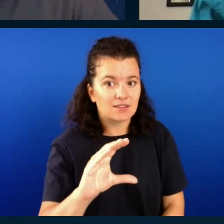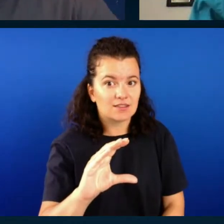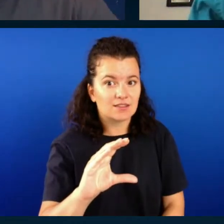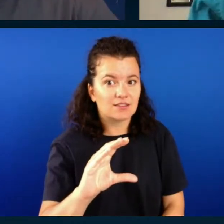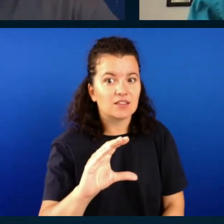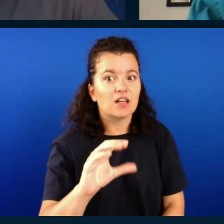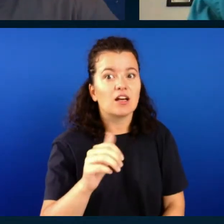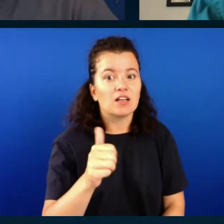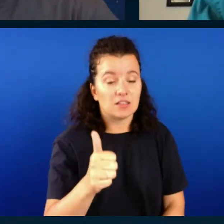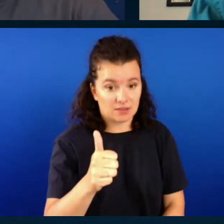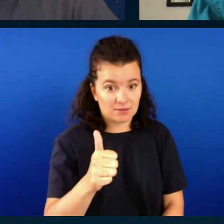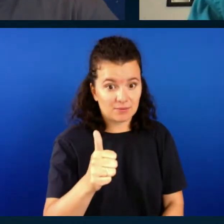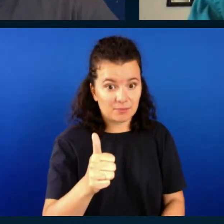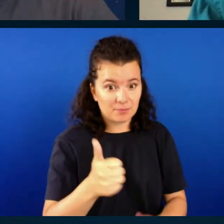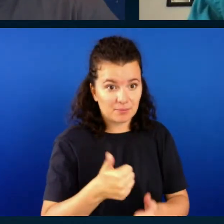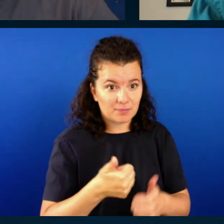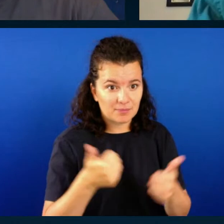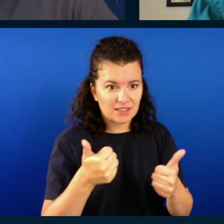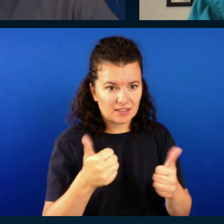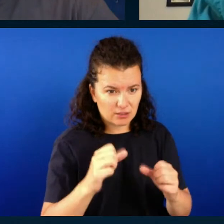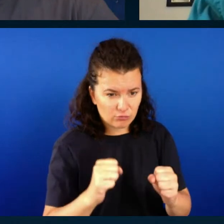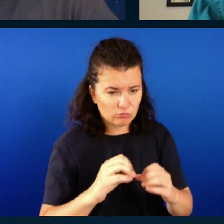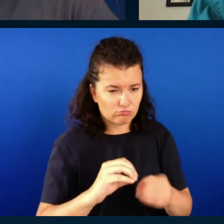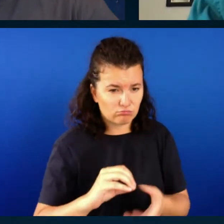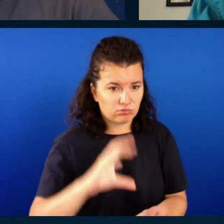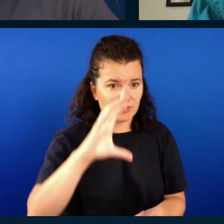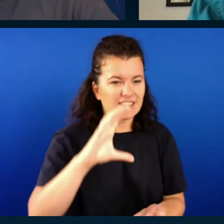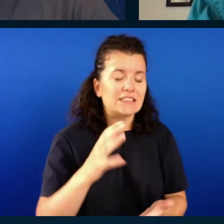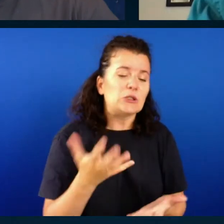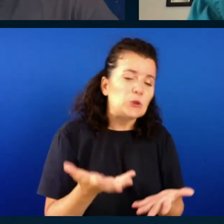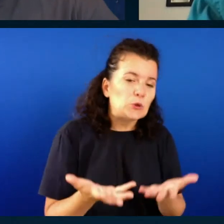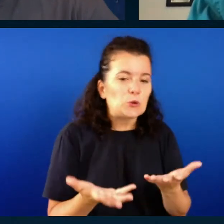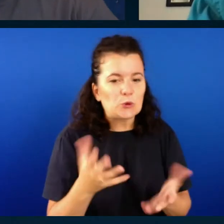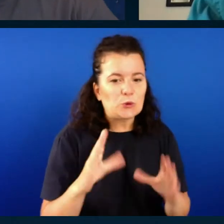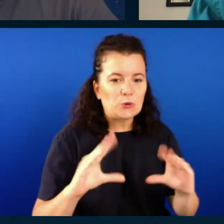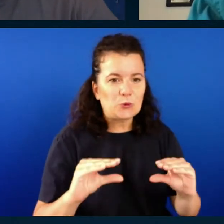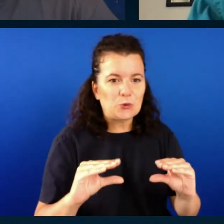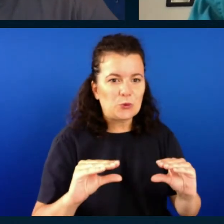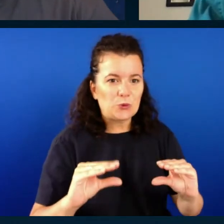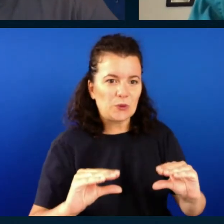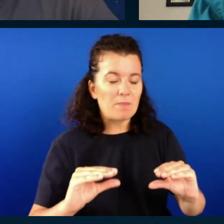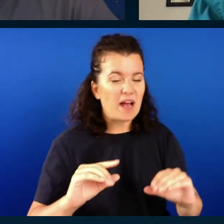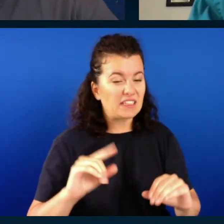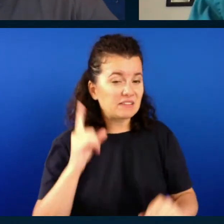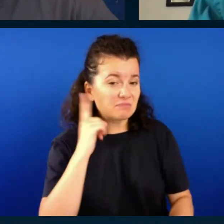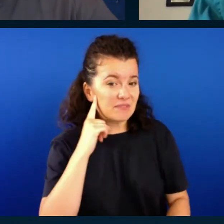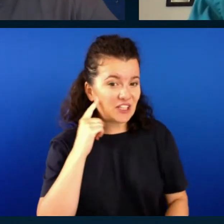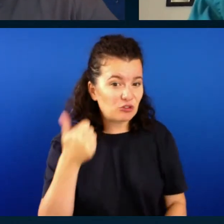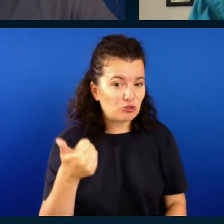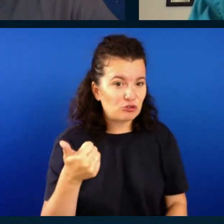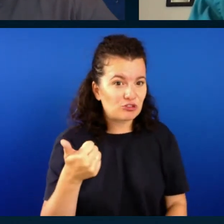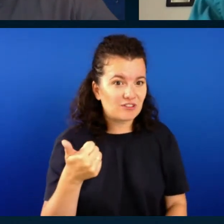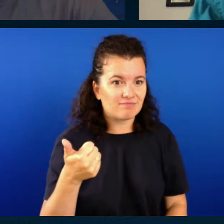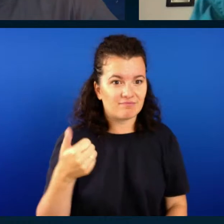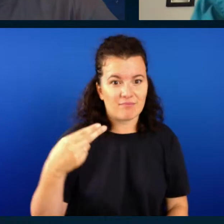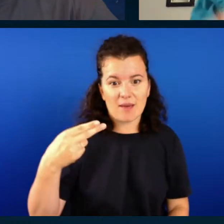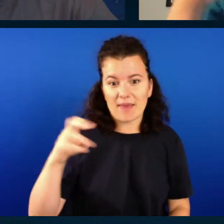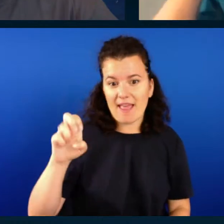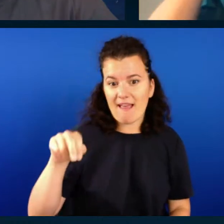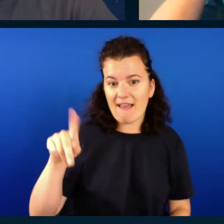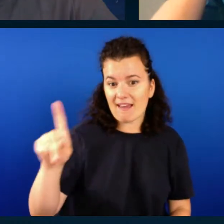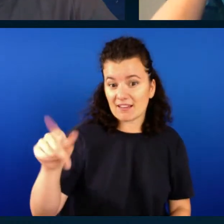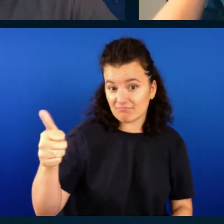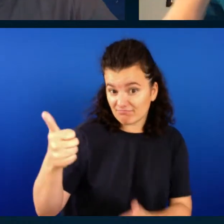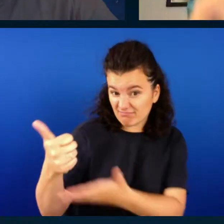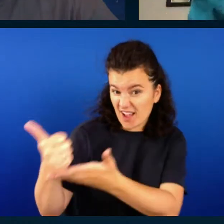Still very soft? It is a bit soft, but we are able to hear you. Maybe Hank can fix something on his